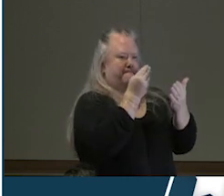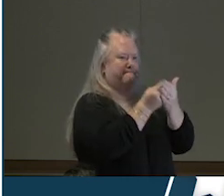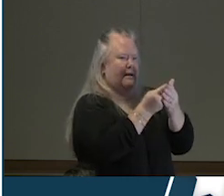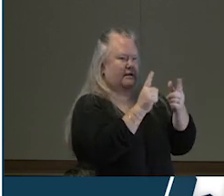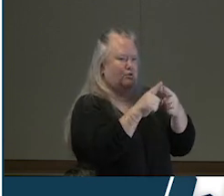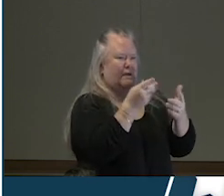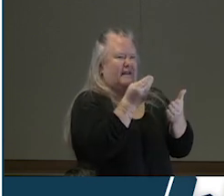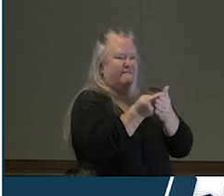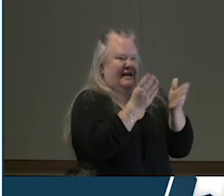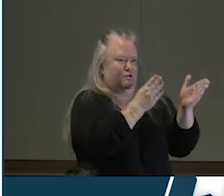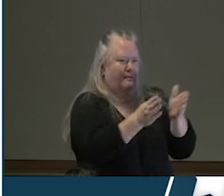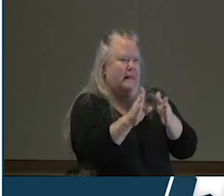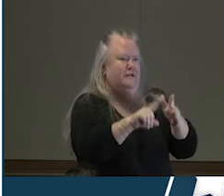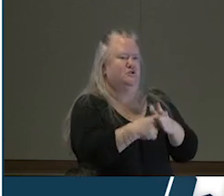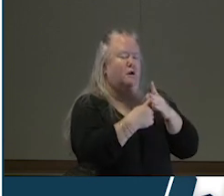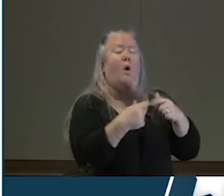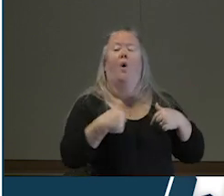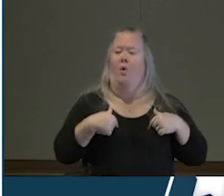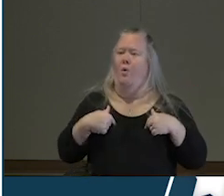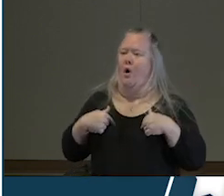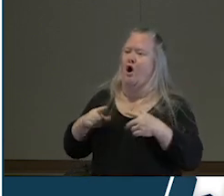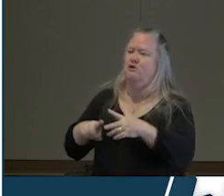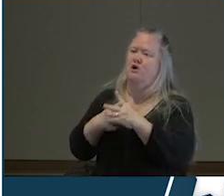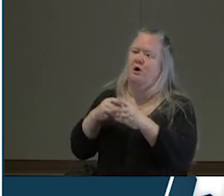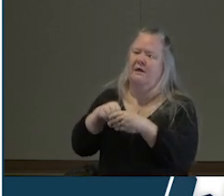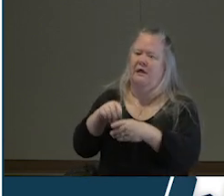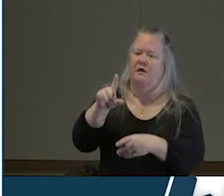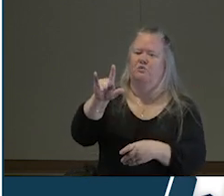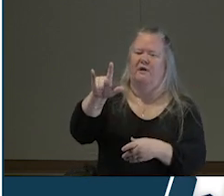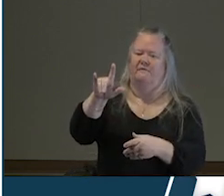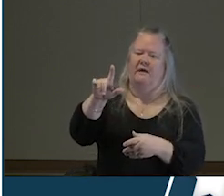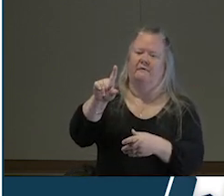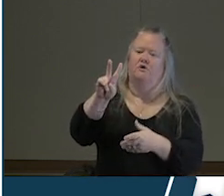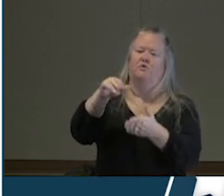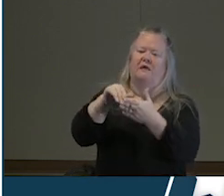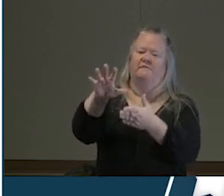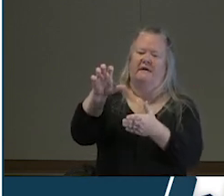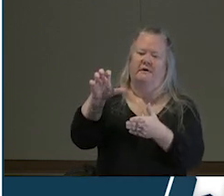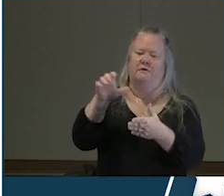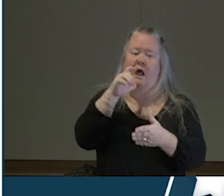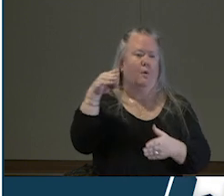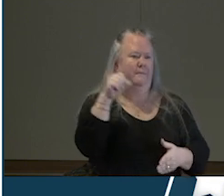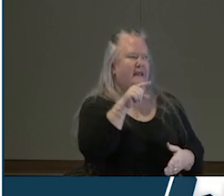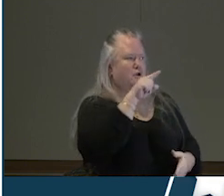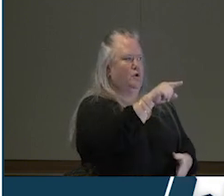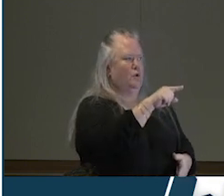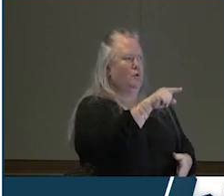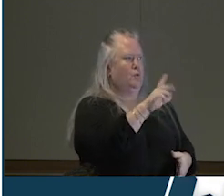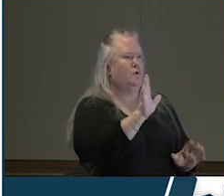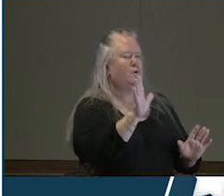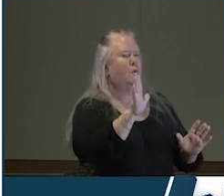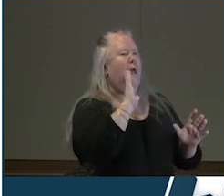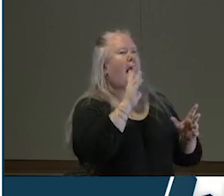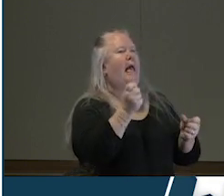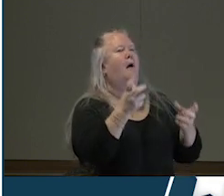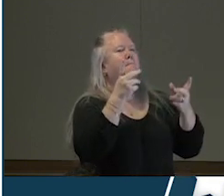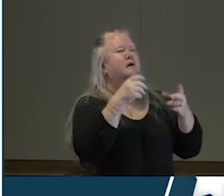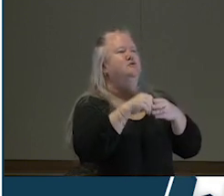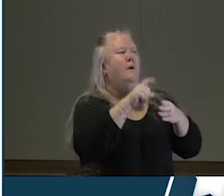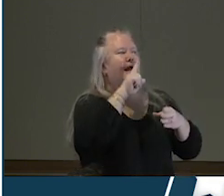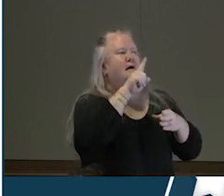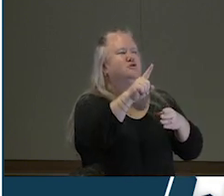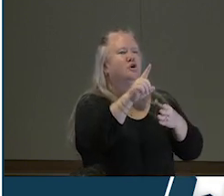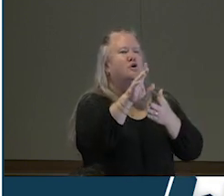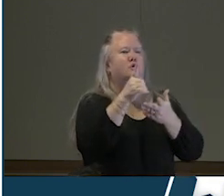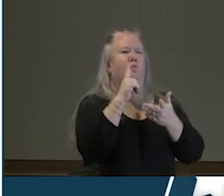get a financial plan. Like, Well, yeah, ours is going to start a minimum of $2,500. no, not how much we pay you. I'm saying how much to like. Oh, actually what